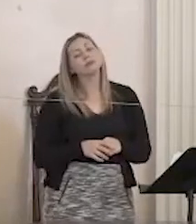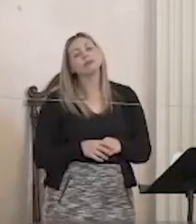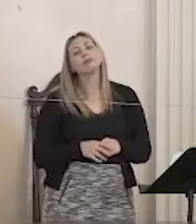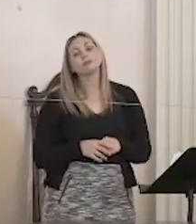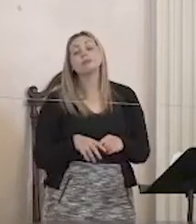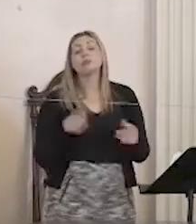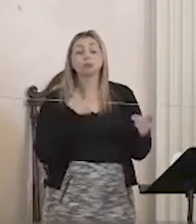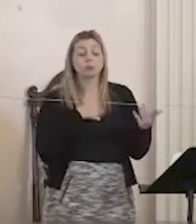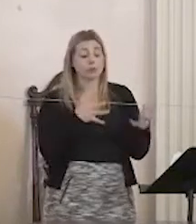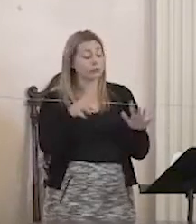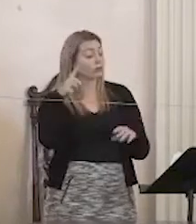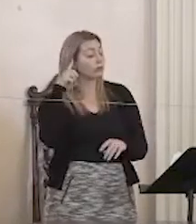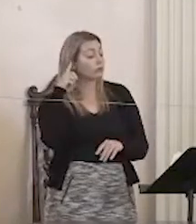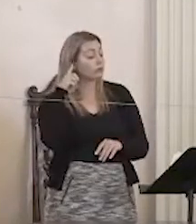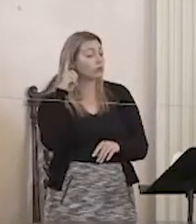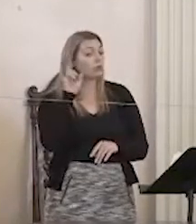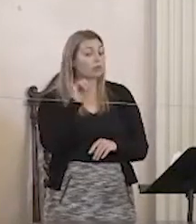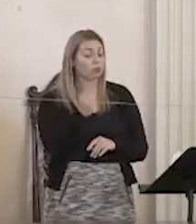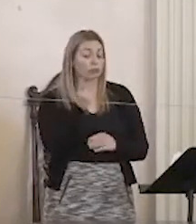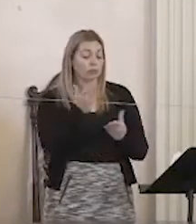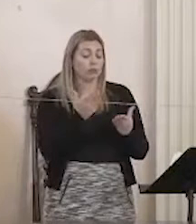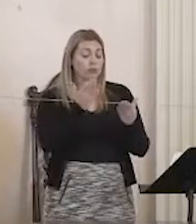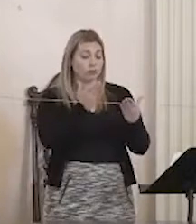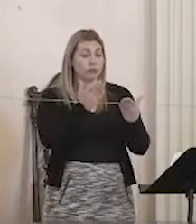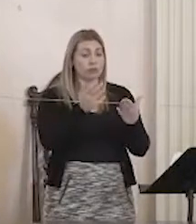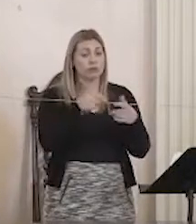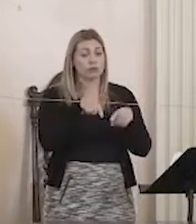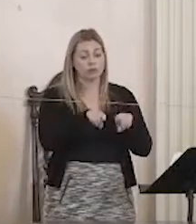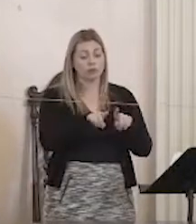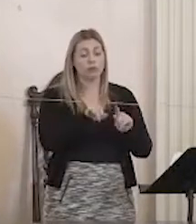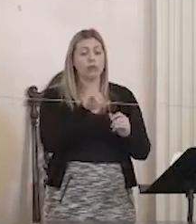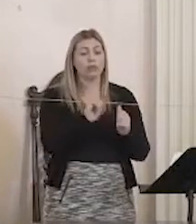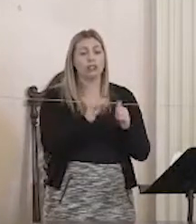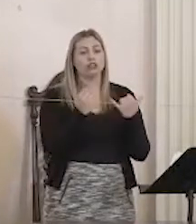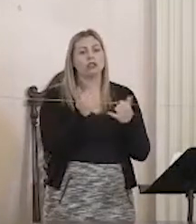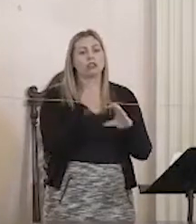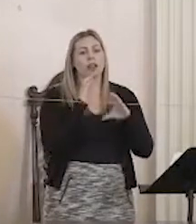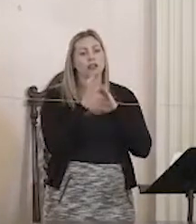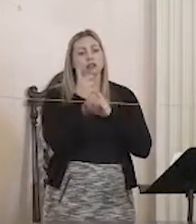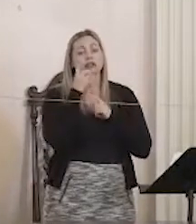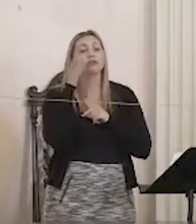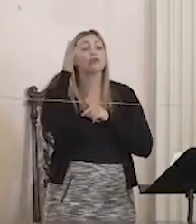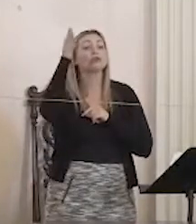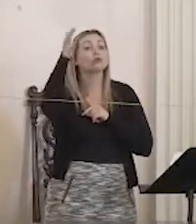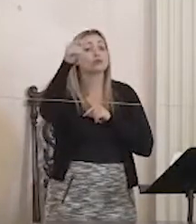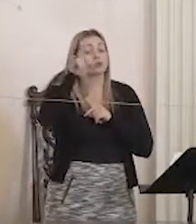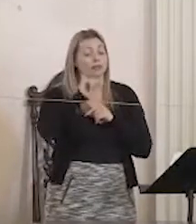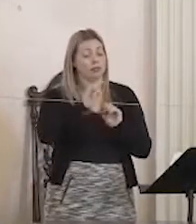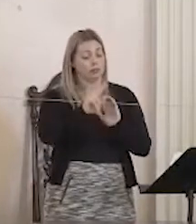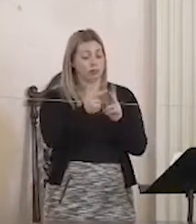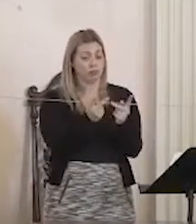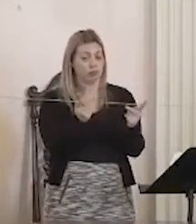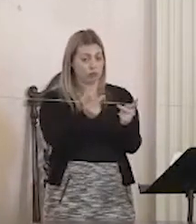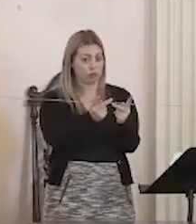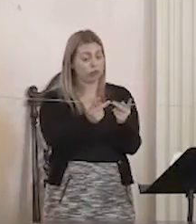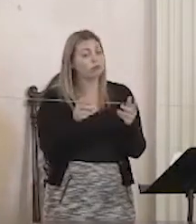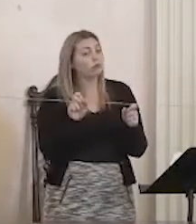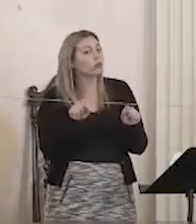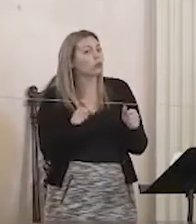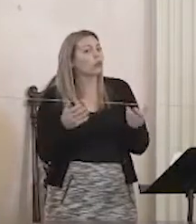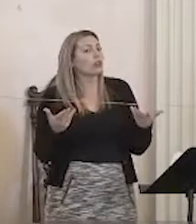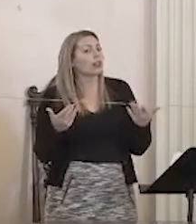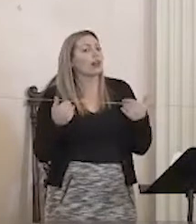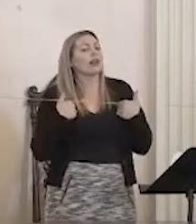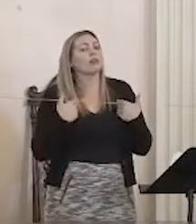Now, we've heard one suggestion in the current conversations about the future of this position, and that it could be held